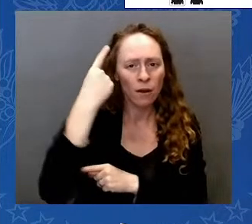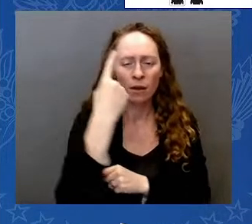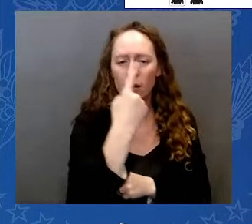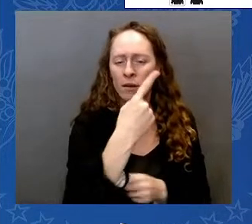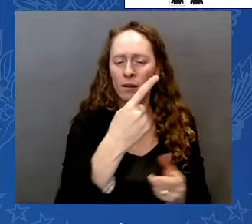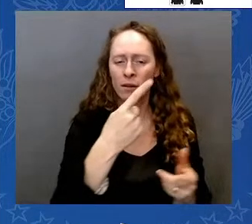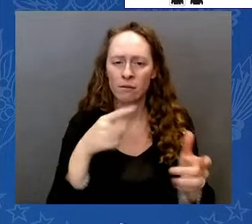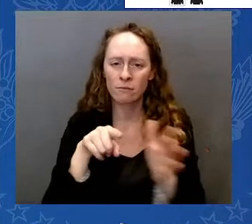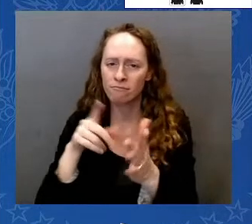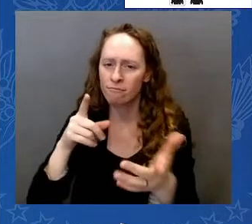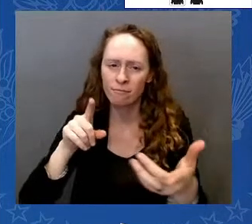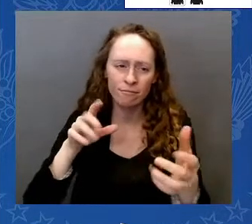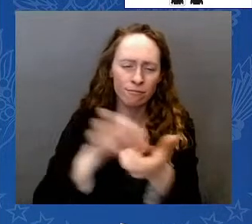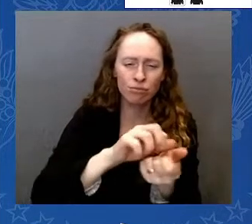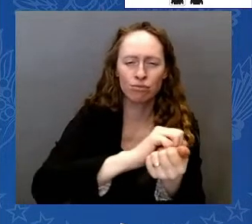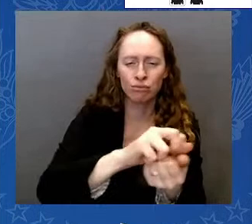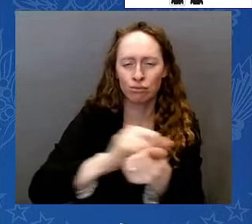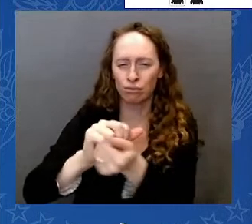Patriots?